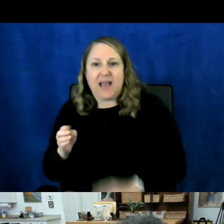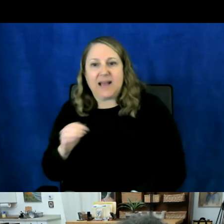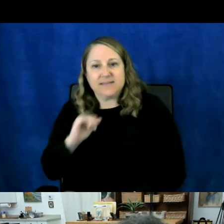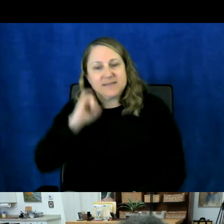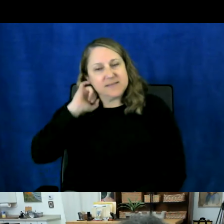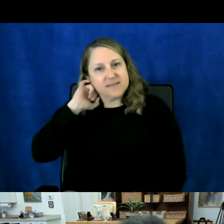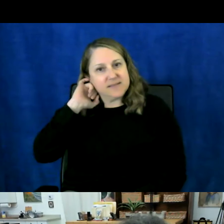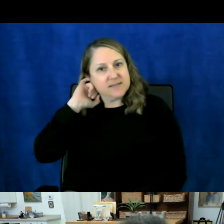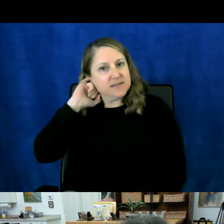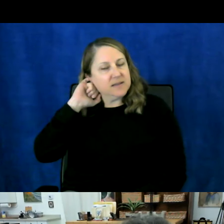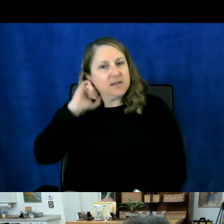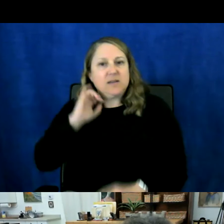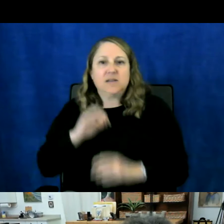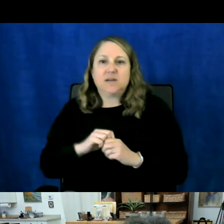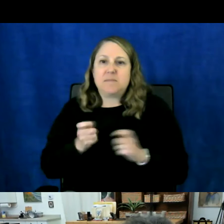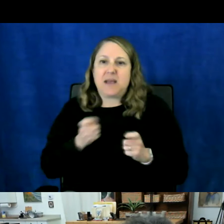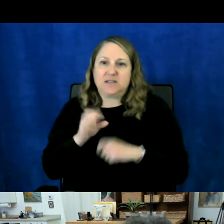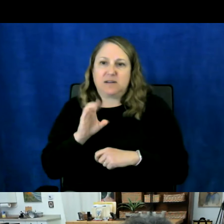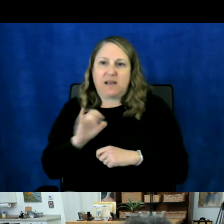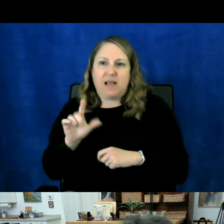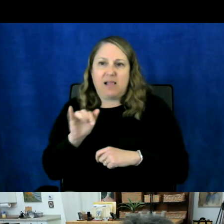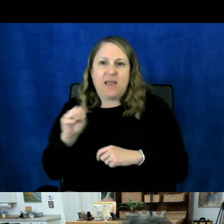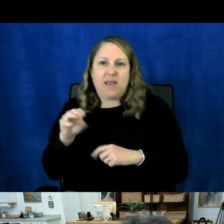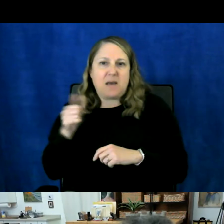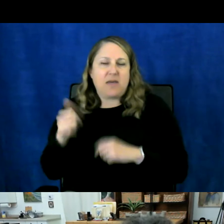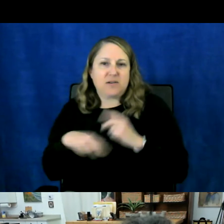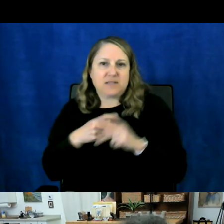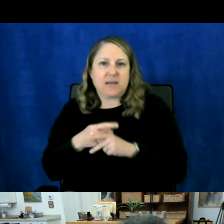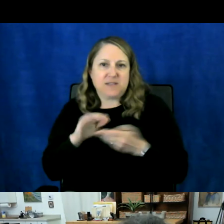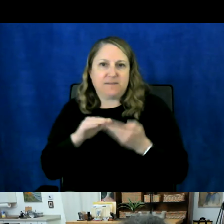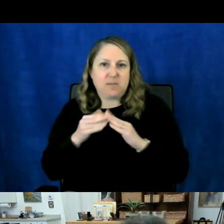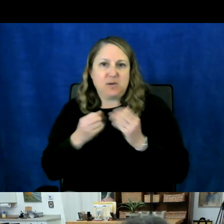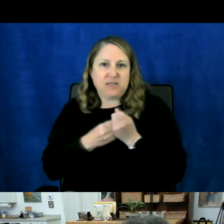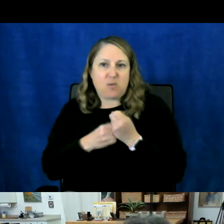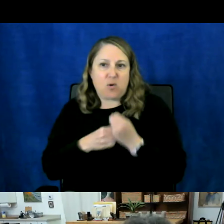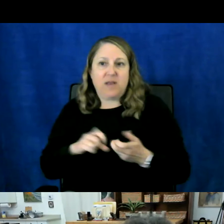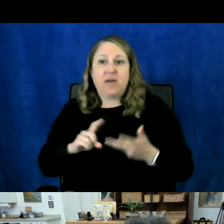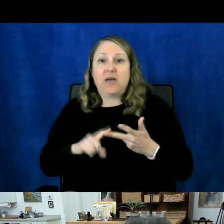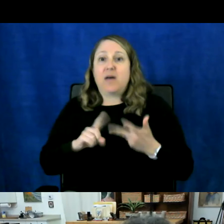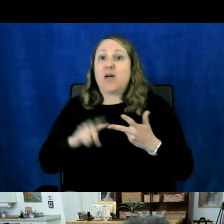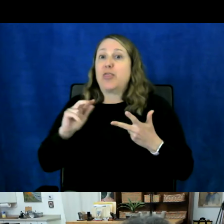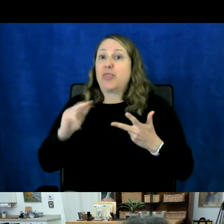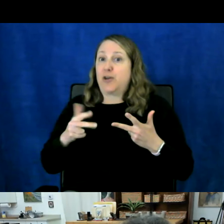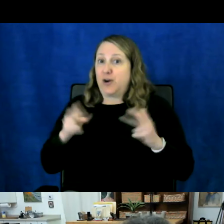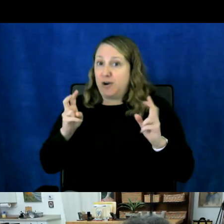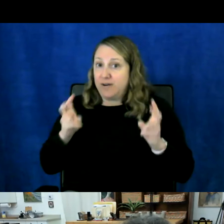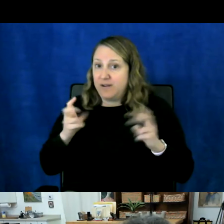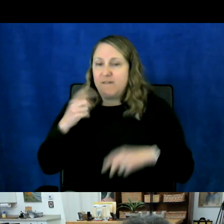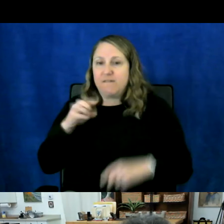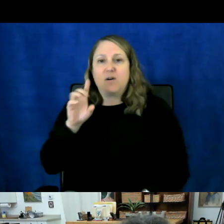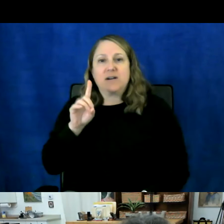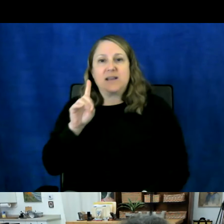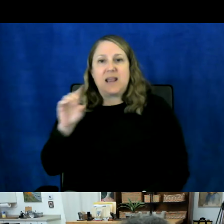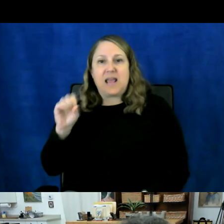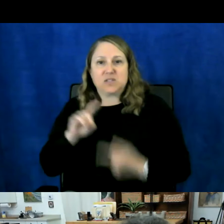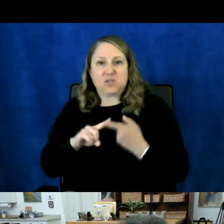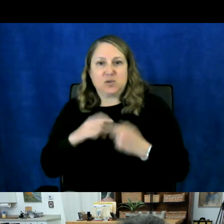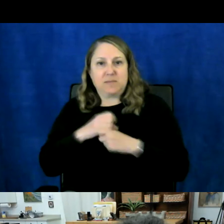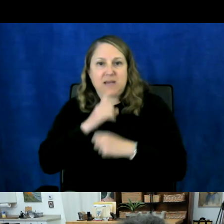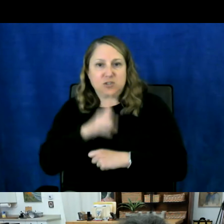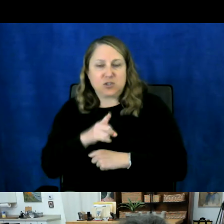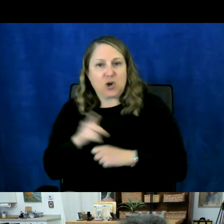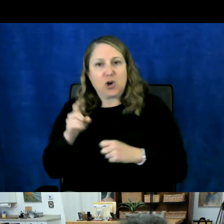community supports. The third item is for DDS to ensure that the